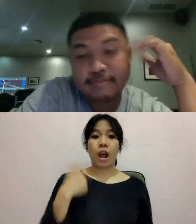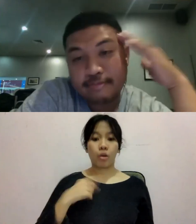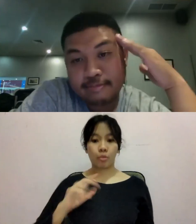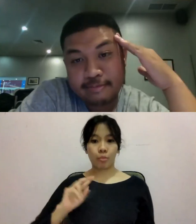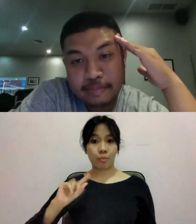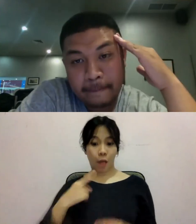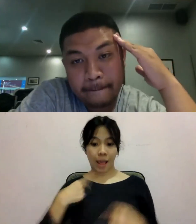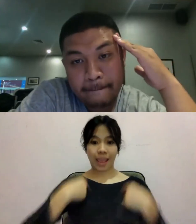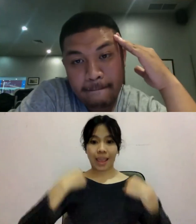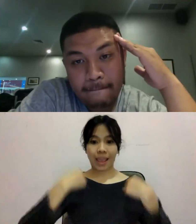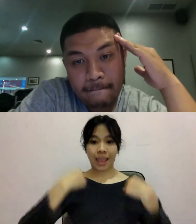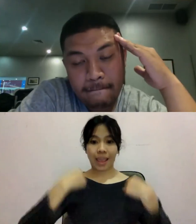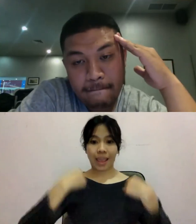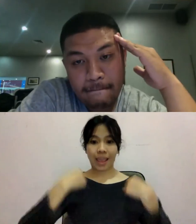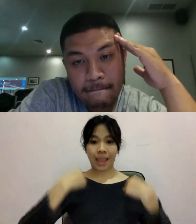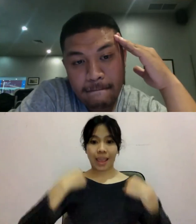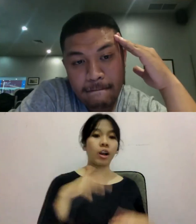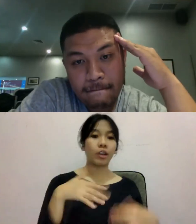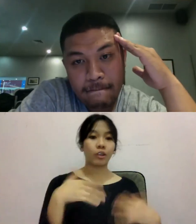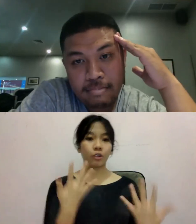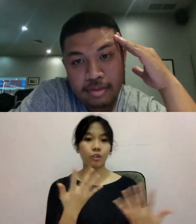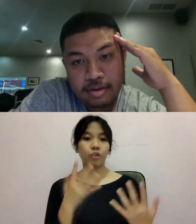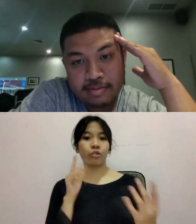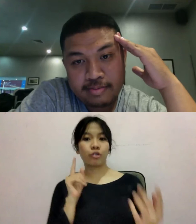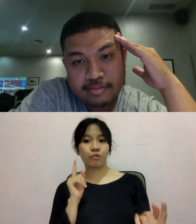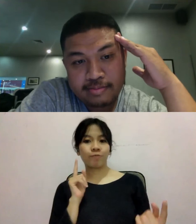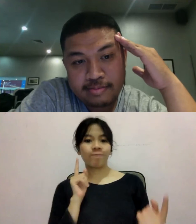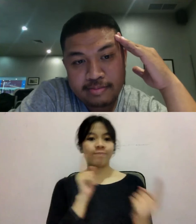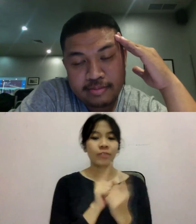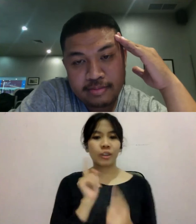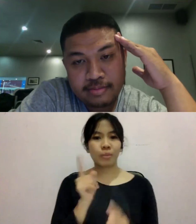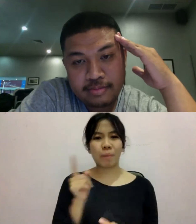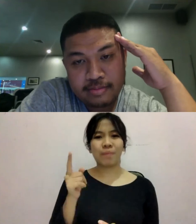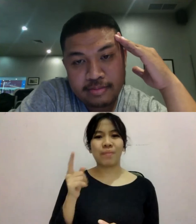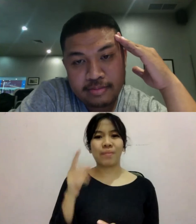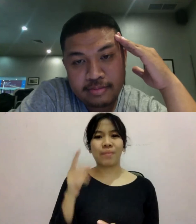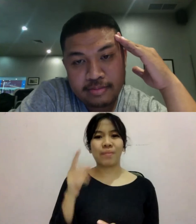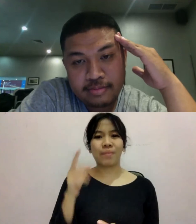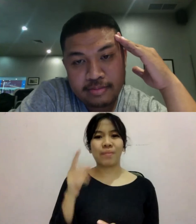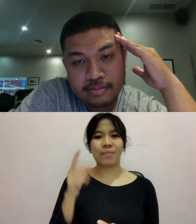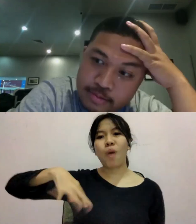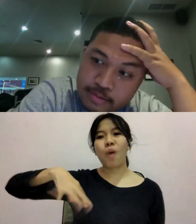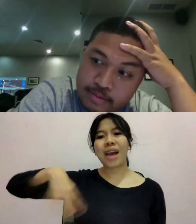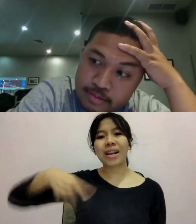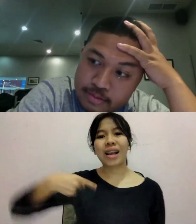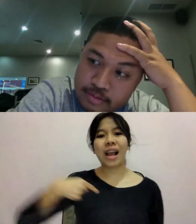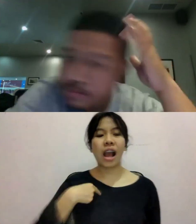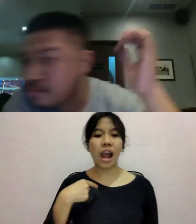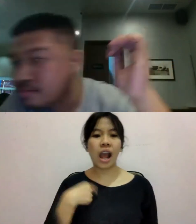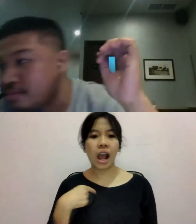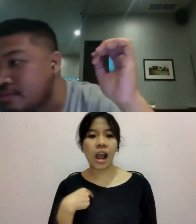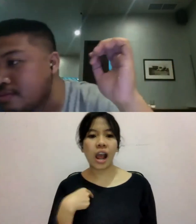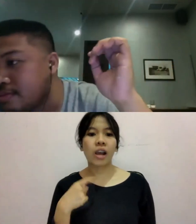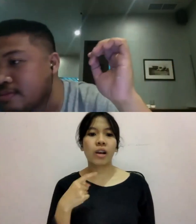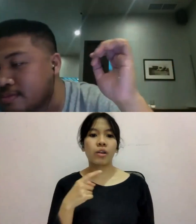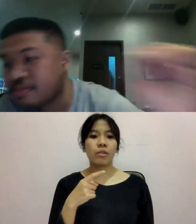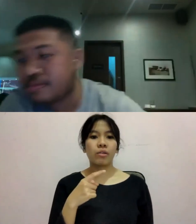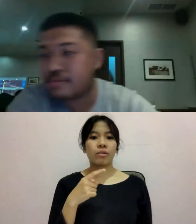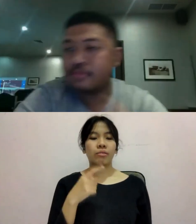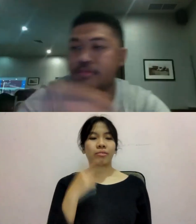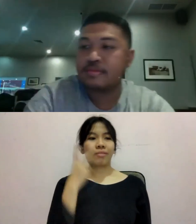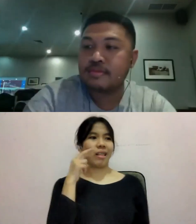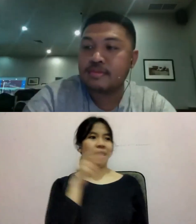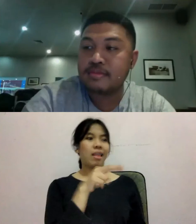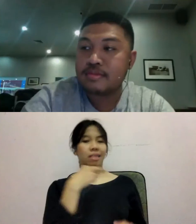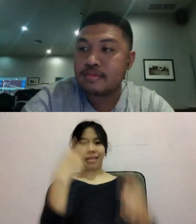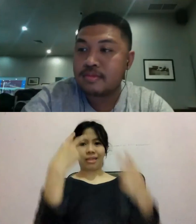like, because of my family dynamics as well, it is not very healthy. And when I